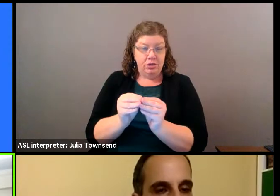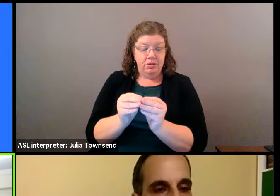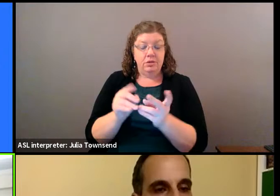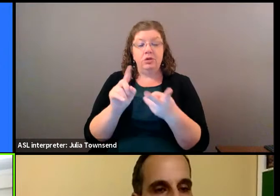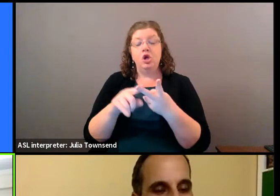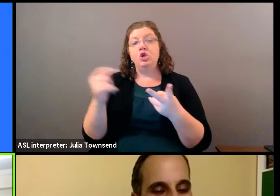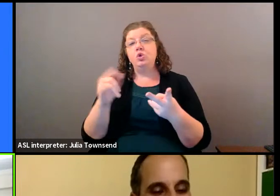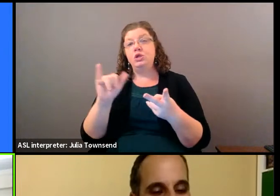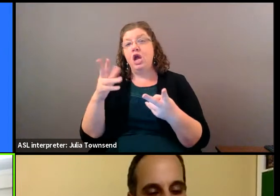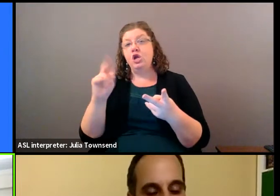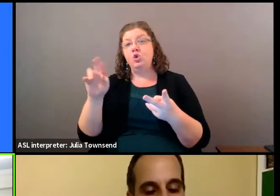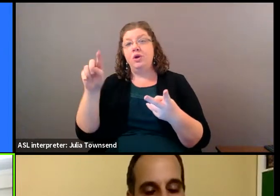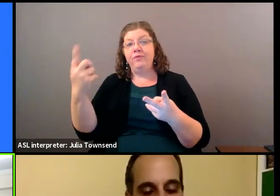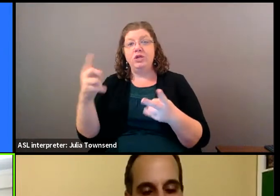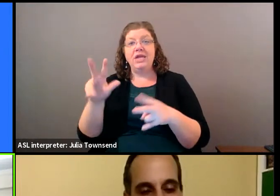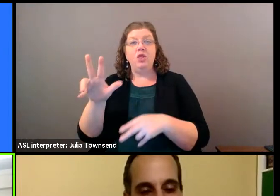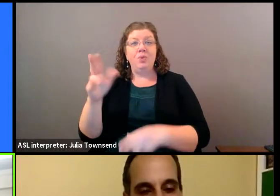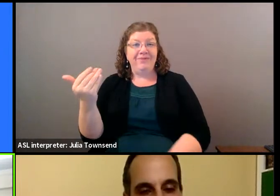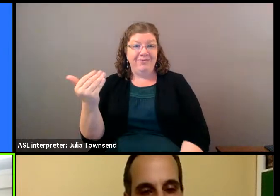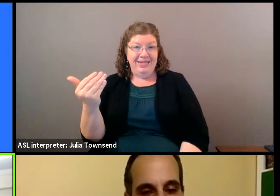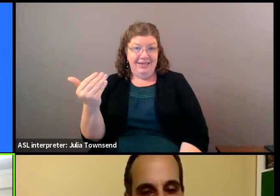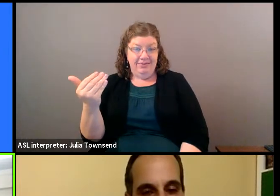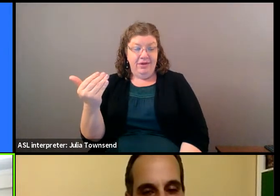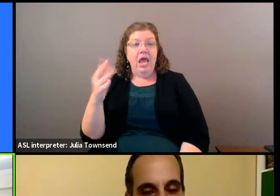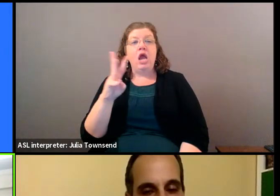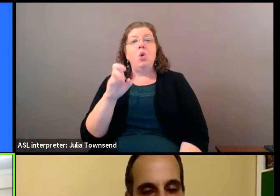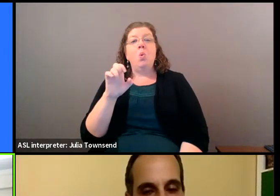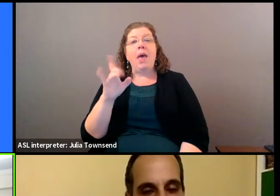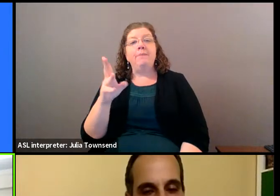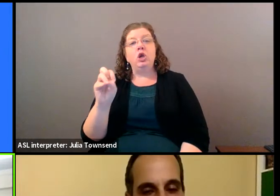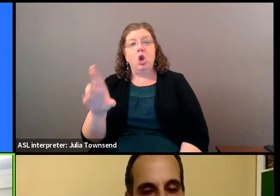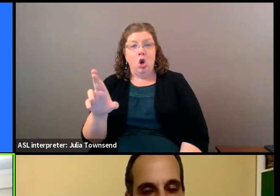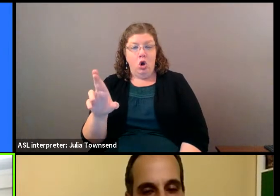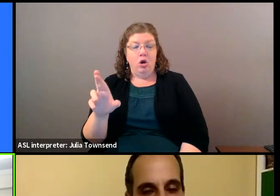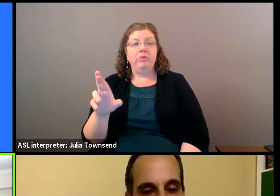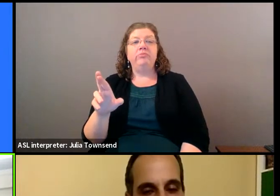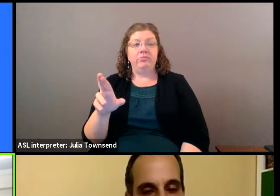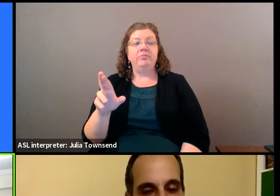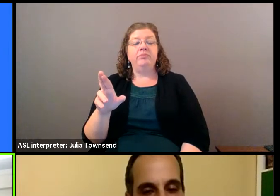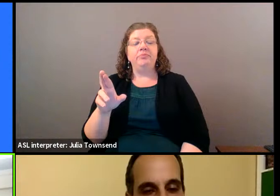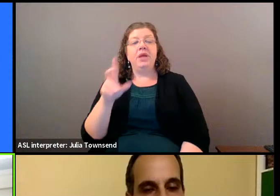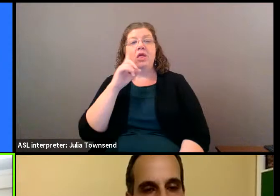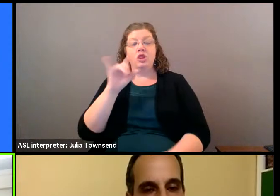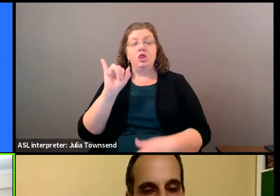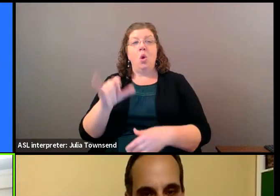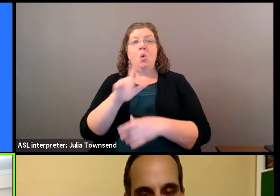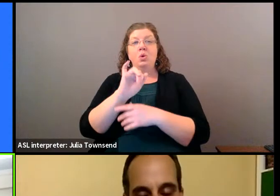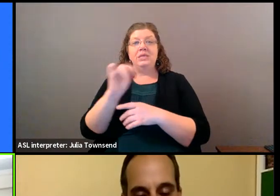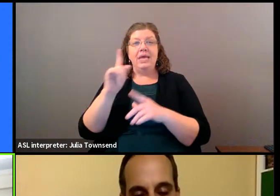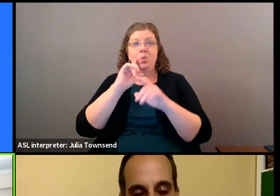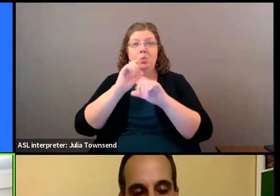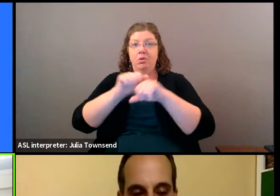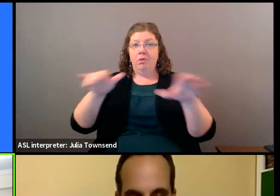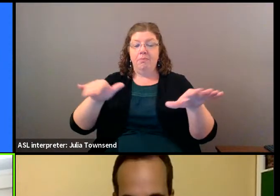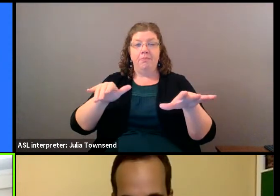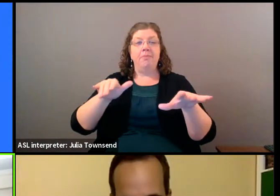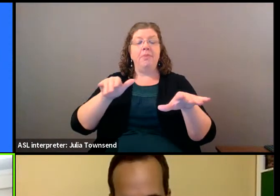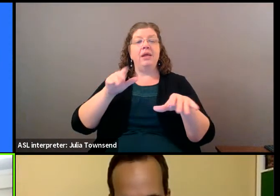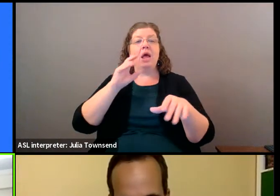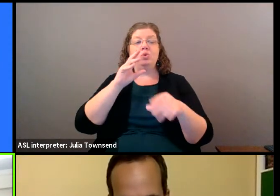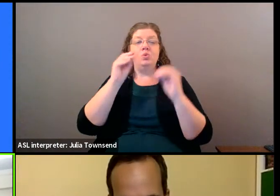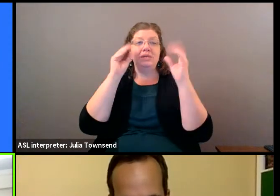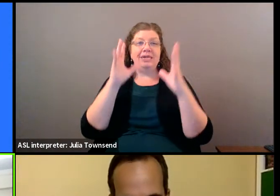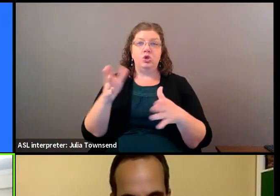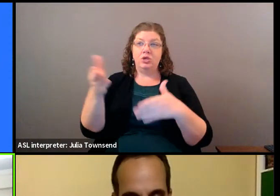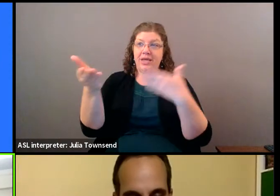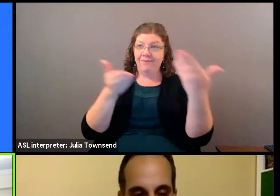June 1st at 3:15 in a webinar format. And all of those links were mailed out to teachers, inviting